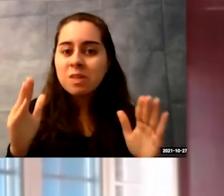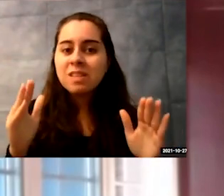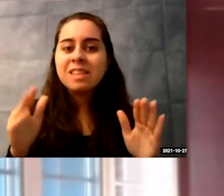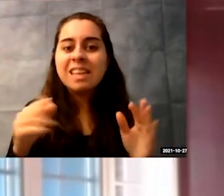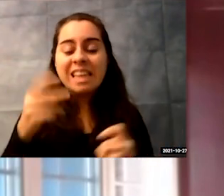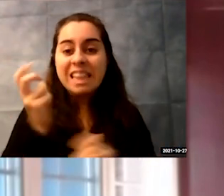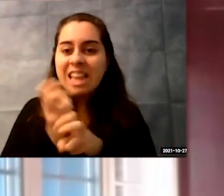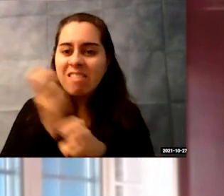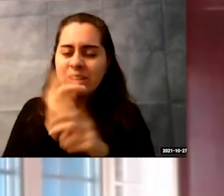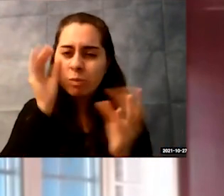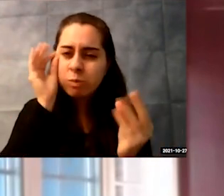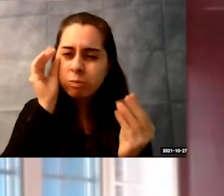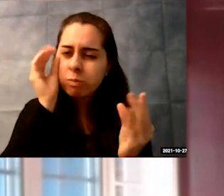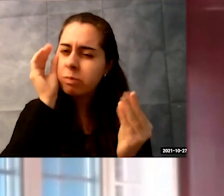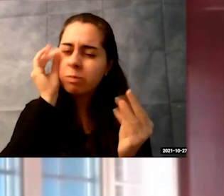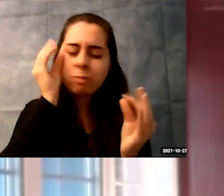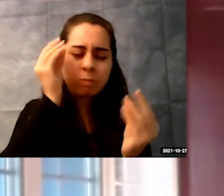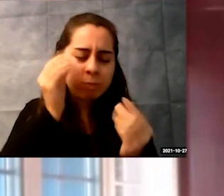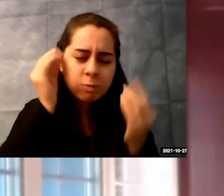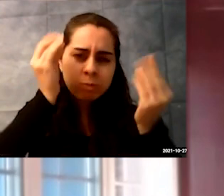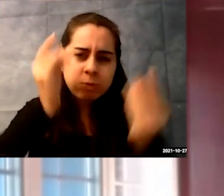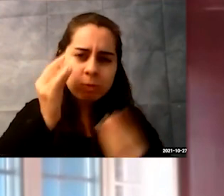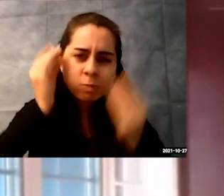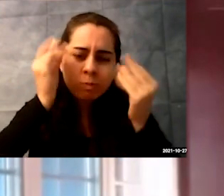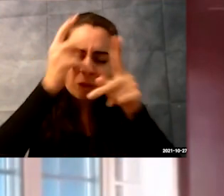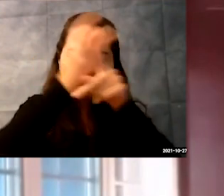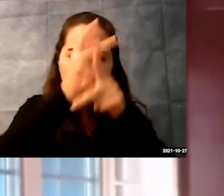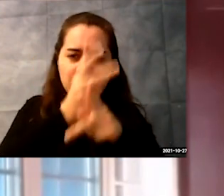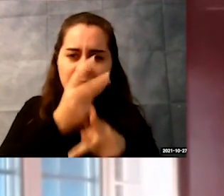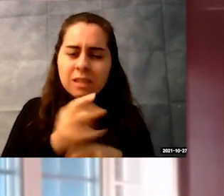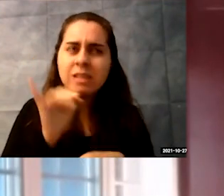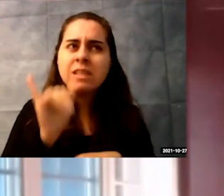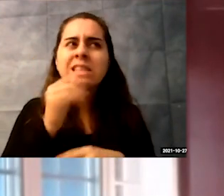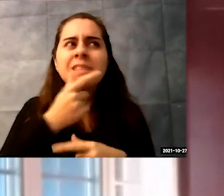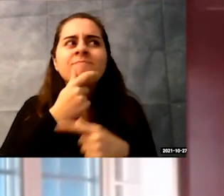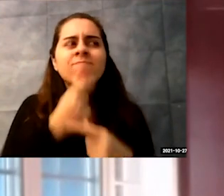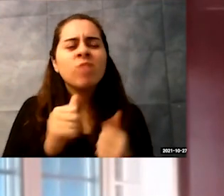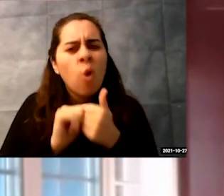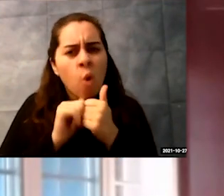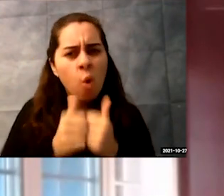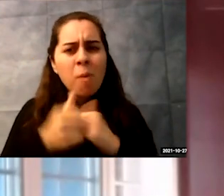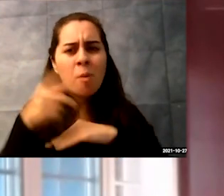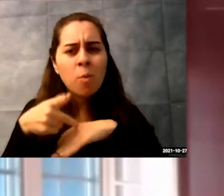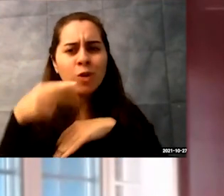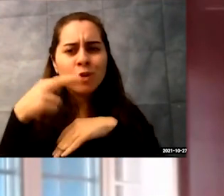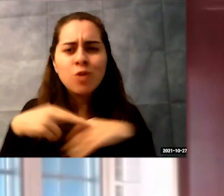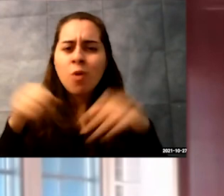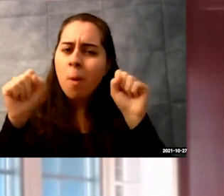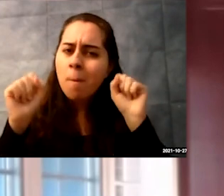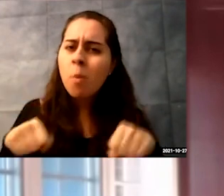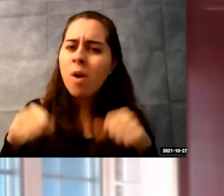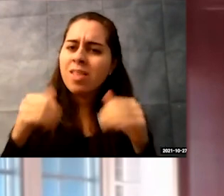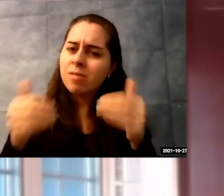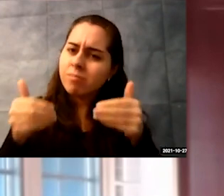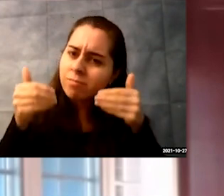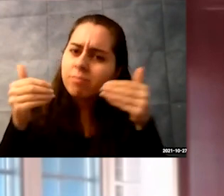lot of brain power to come together and figure out how Puerto Rico can move forward. Especially because, you